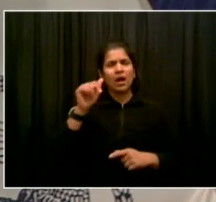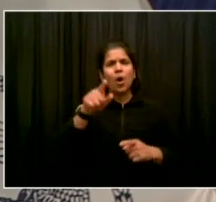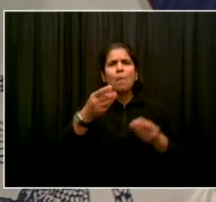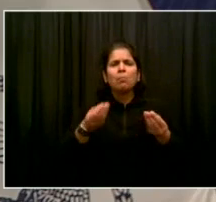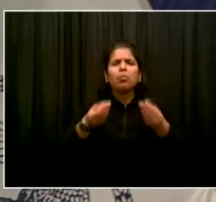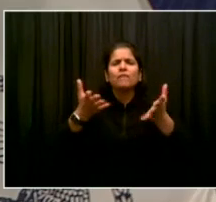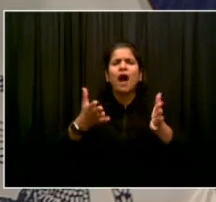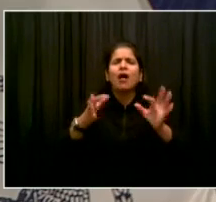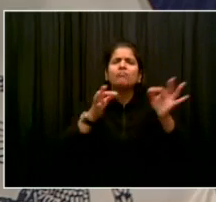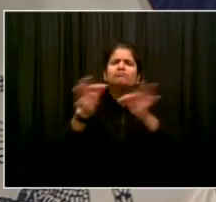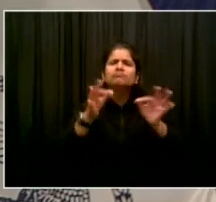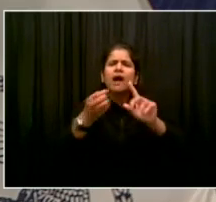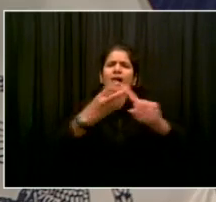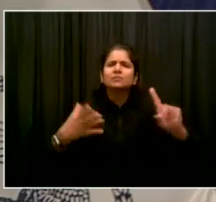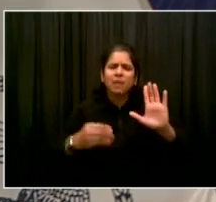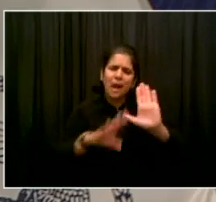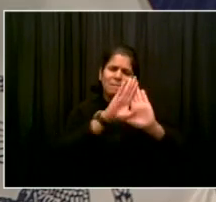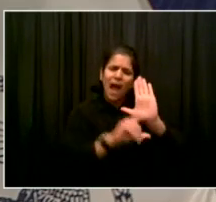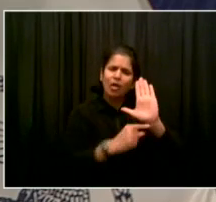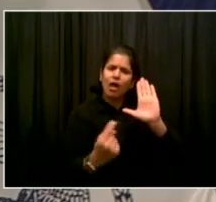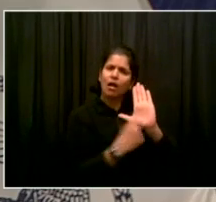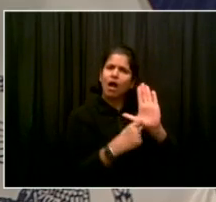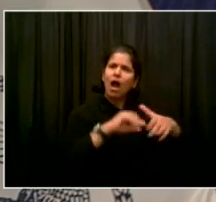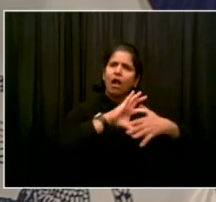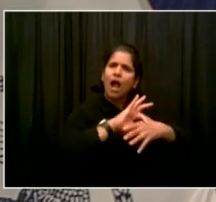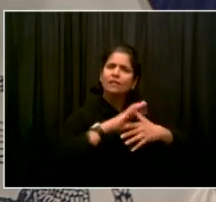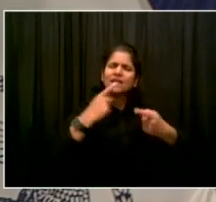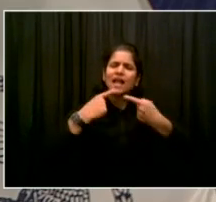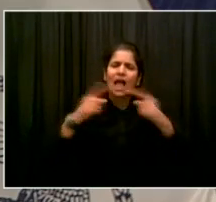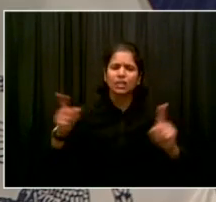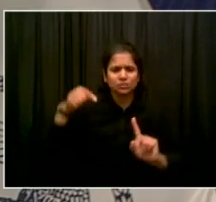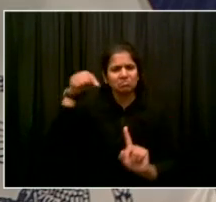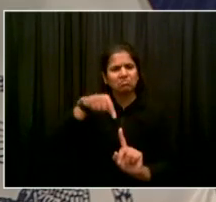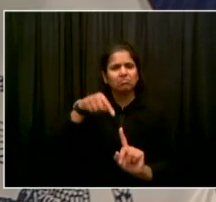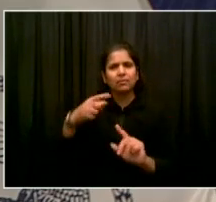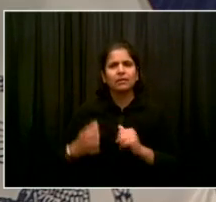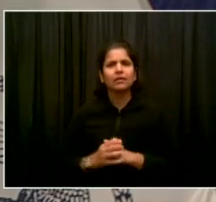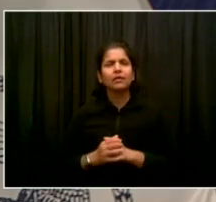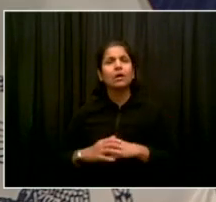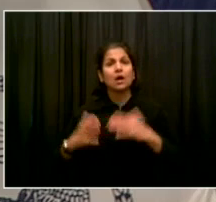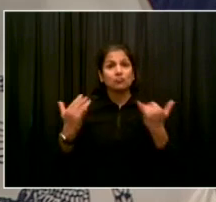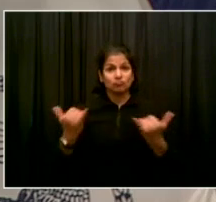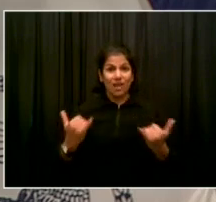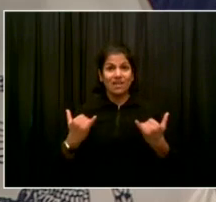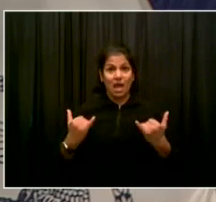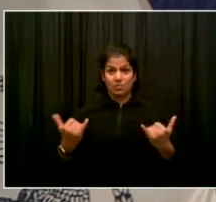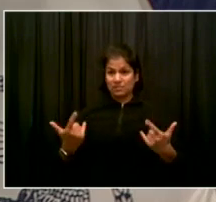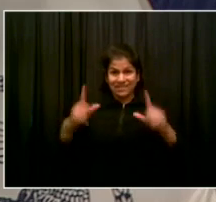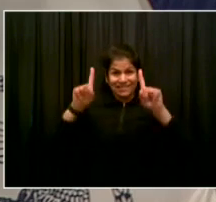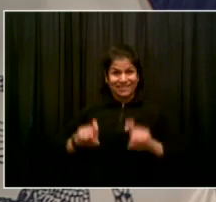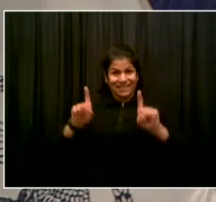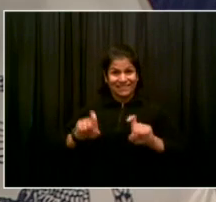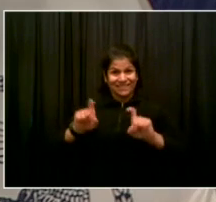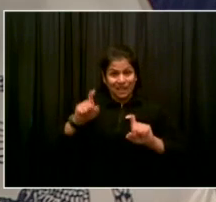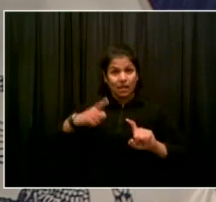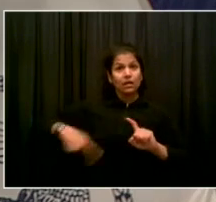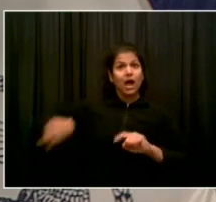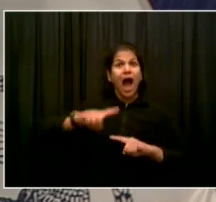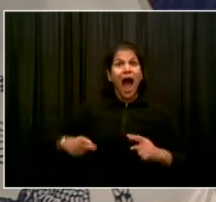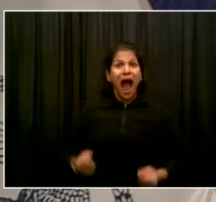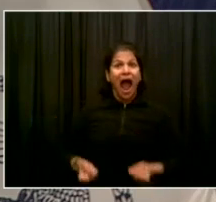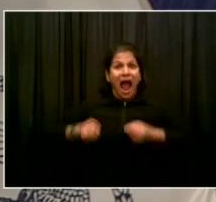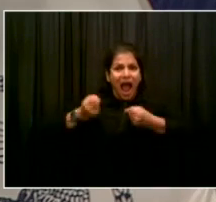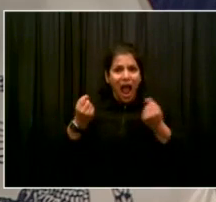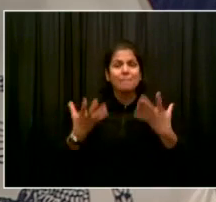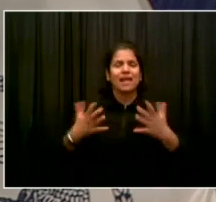current daily testing capacity in terms of number of tests for the current number of city sites? And then with the